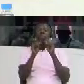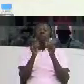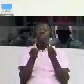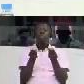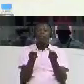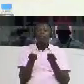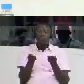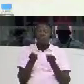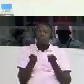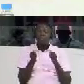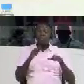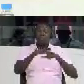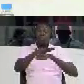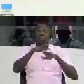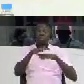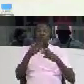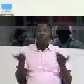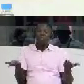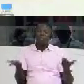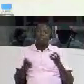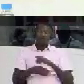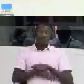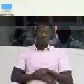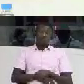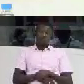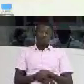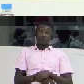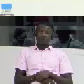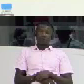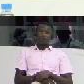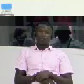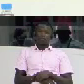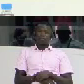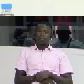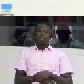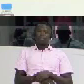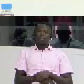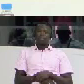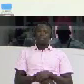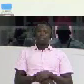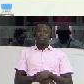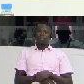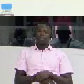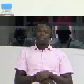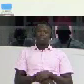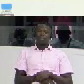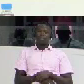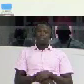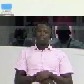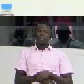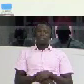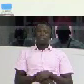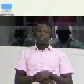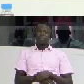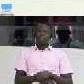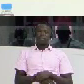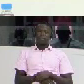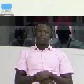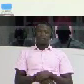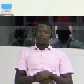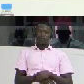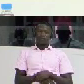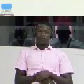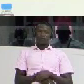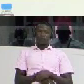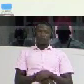di sa wàlli liggéey yëpp liggéey yi nga jaar fii ci biir réew mi ci ron Gambia Police Force waaye nag jamono ji moom dama bëgg rek nga wax ma yow